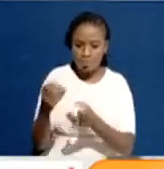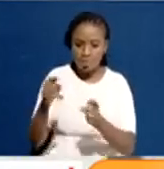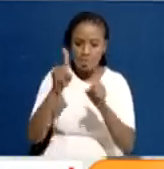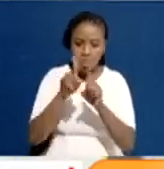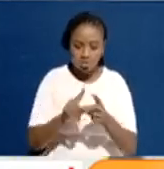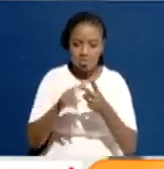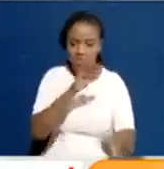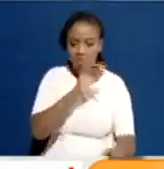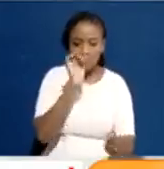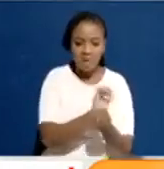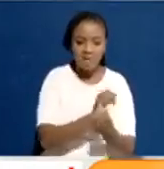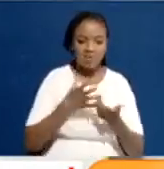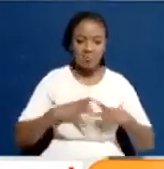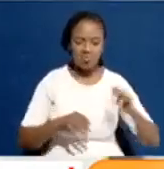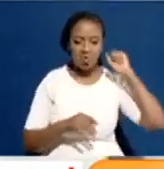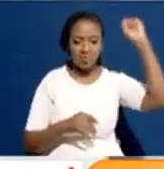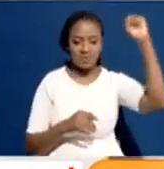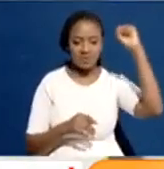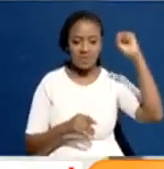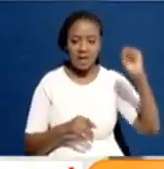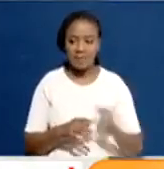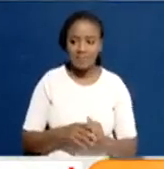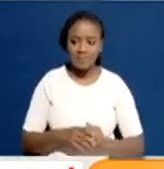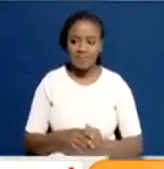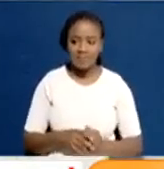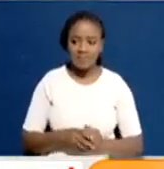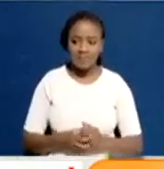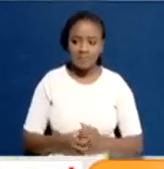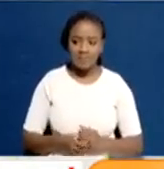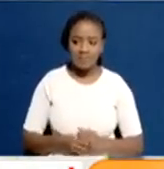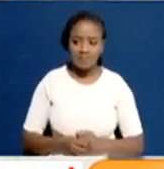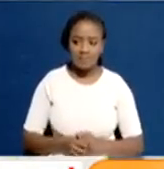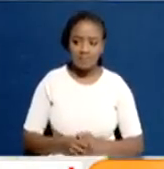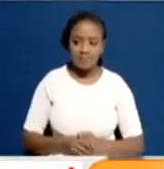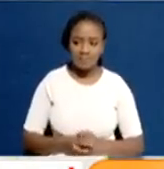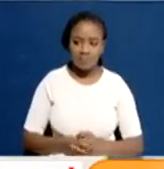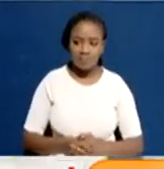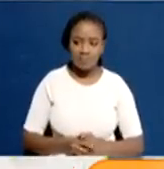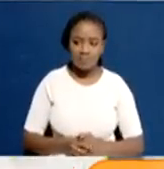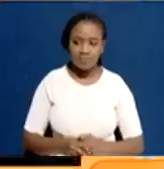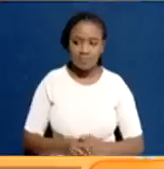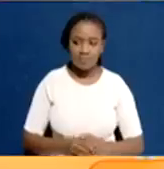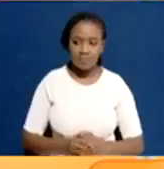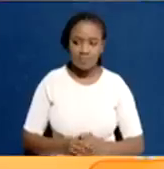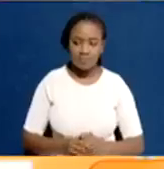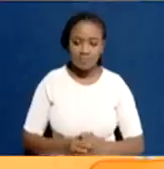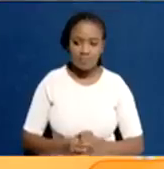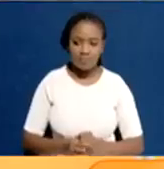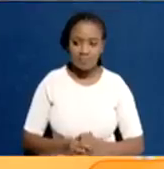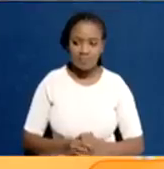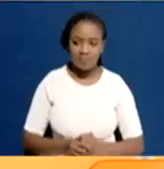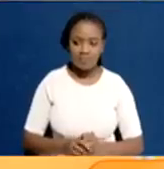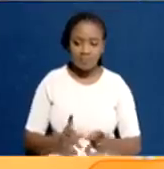politically using taxation. And that should never have happened, and it should never happen again. We are going to do